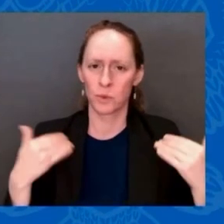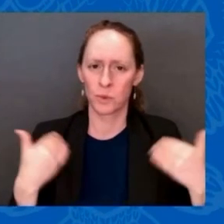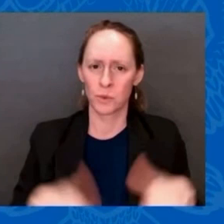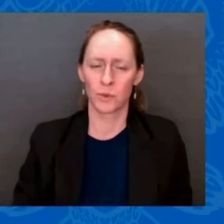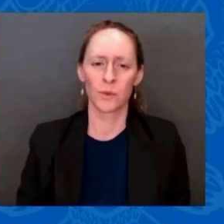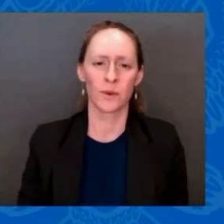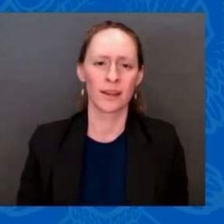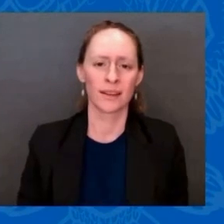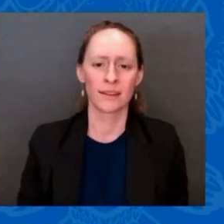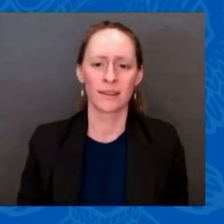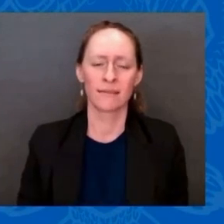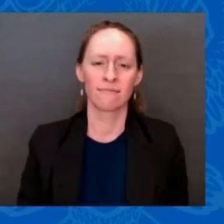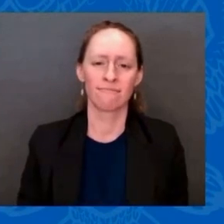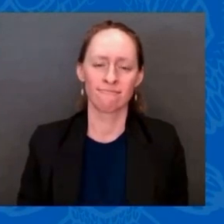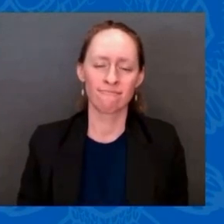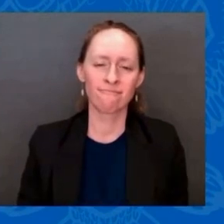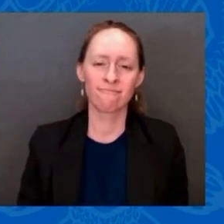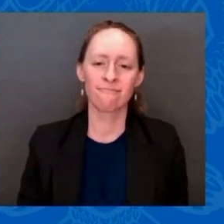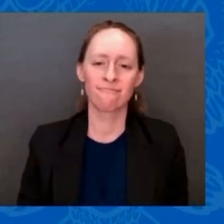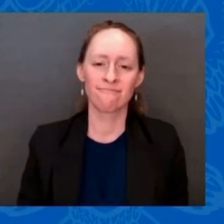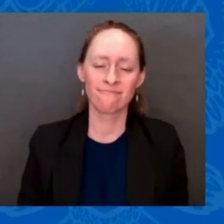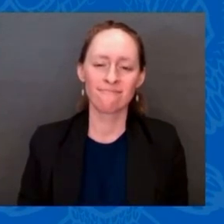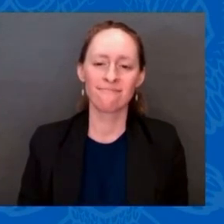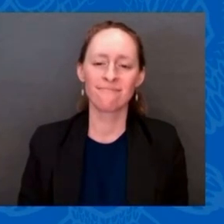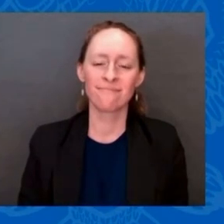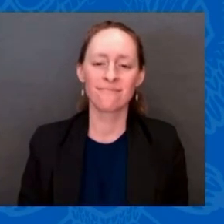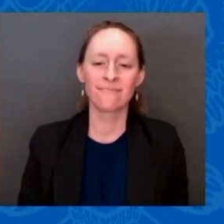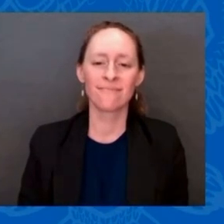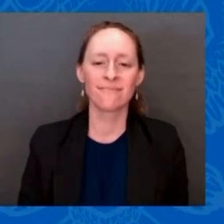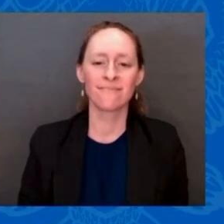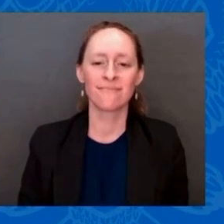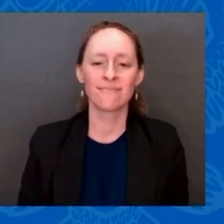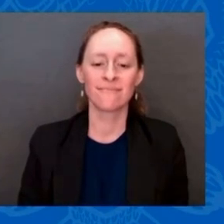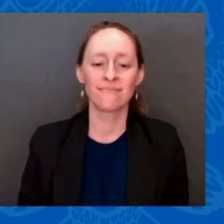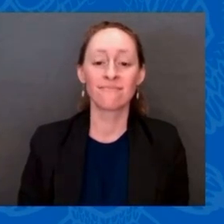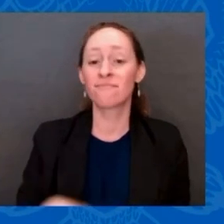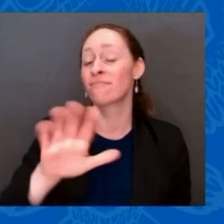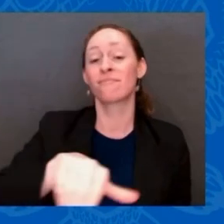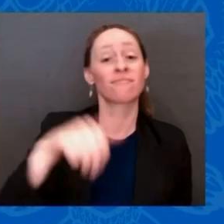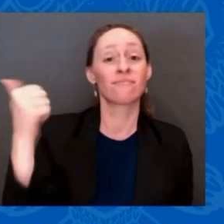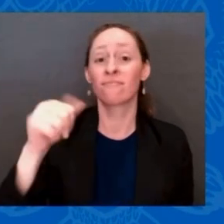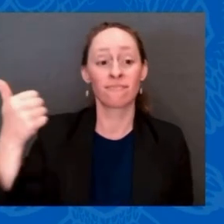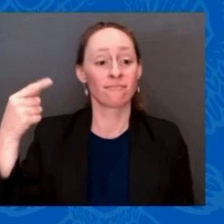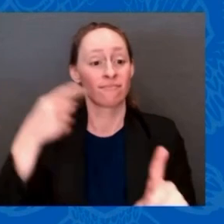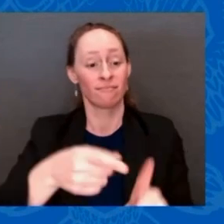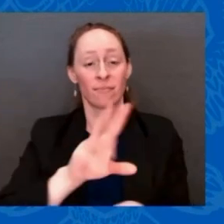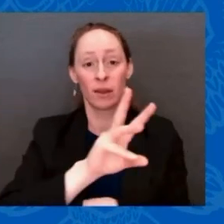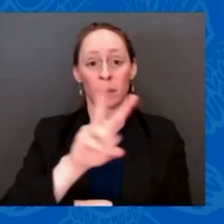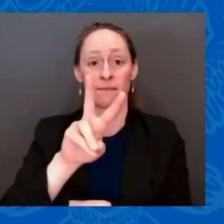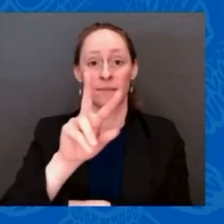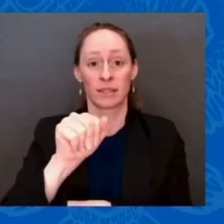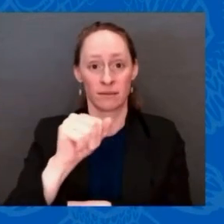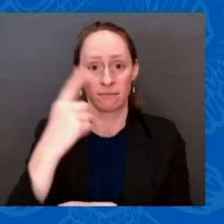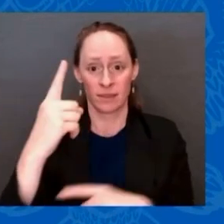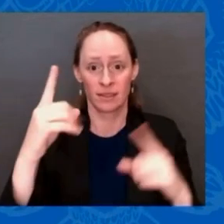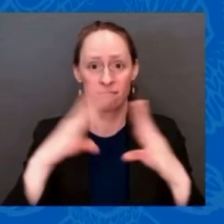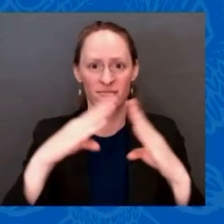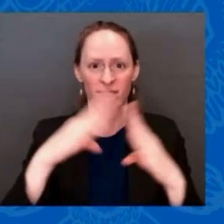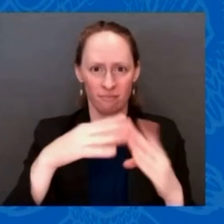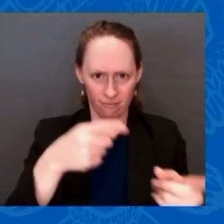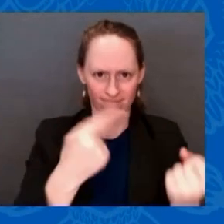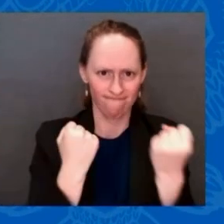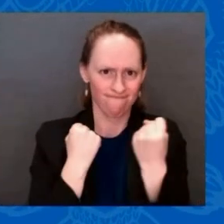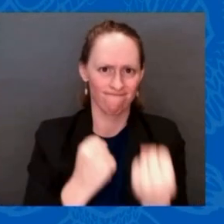where a steel mill closed in the beginning of this century, in 2001 or 2 in that range. It employed thousands, had thousands of